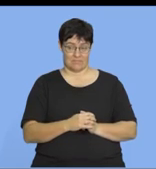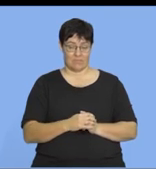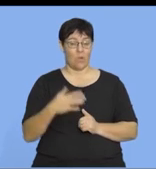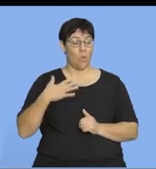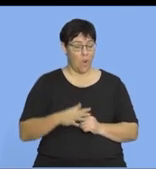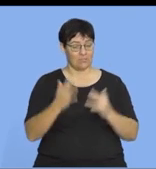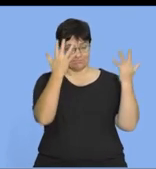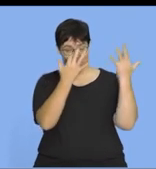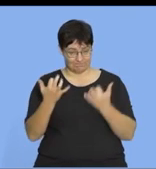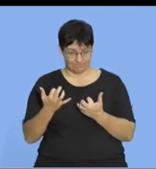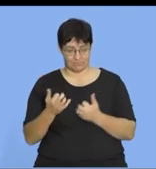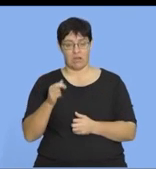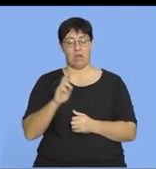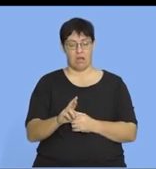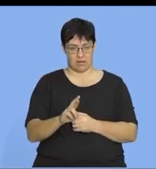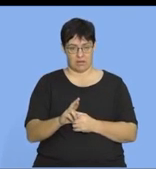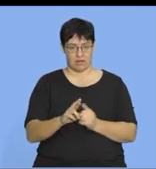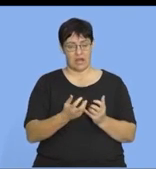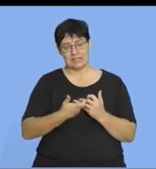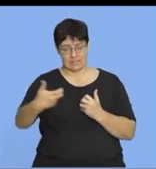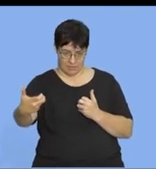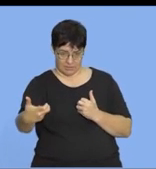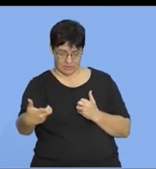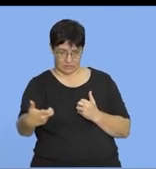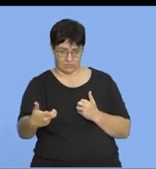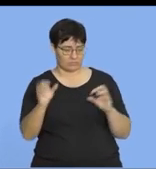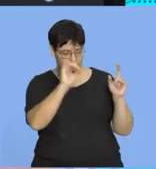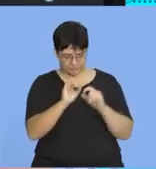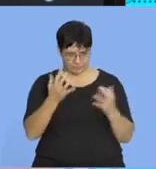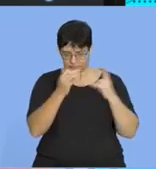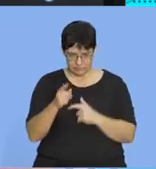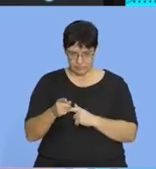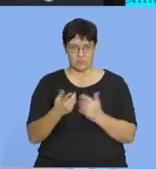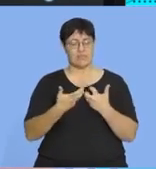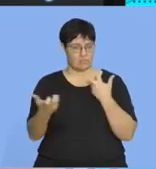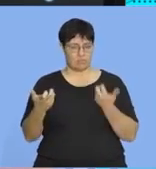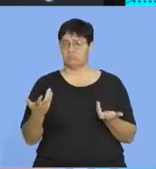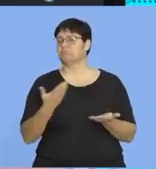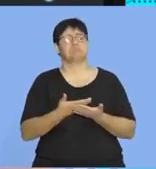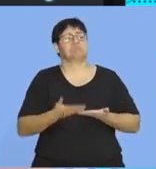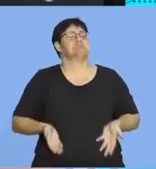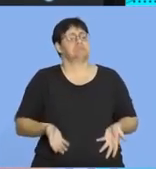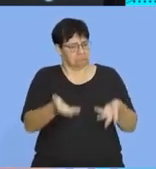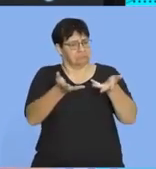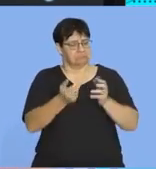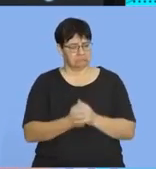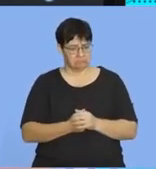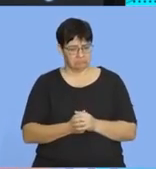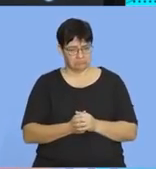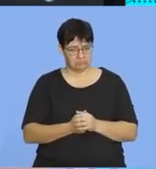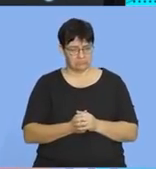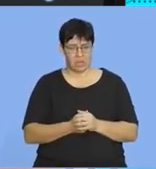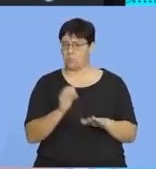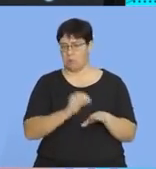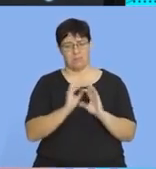If you want to do the calculation of R separately, so put it into your calculators, do it separately, you're welcome to